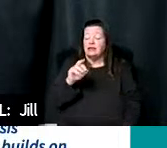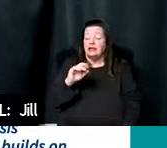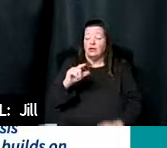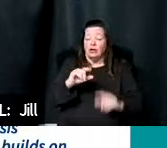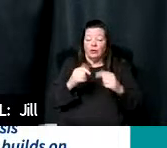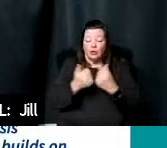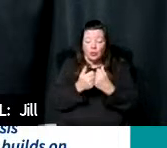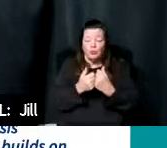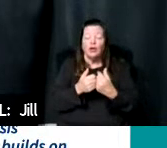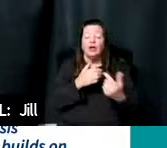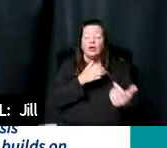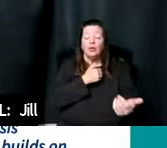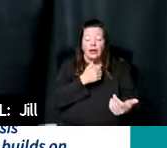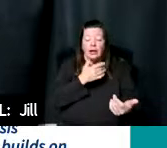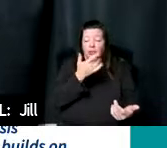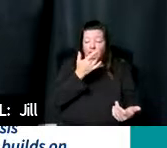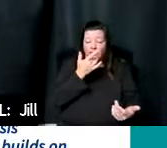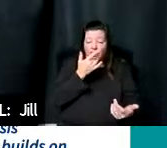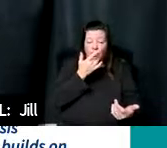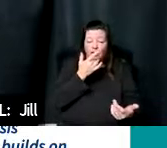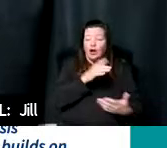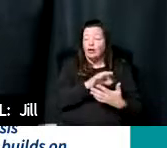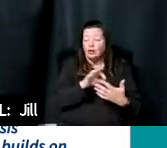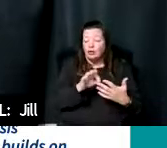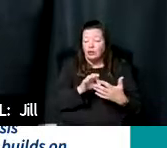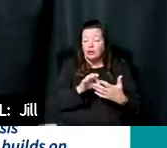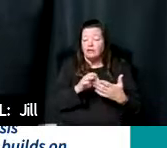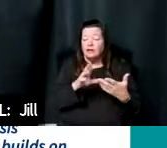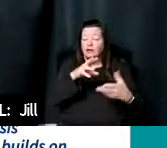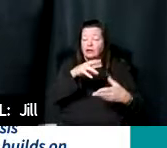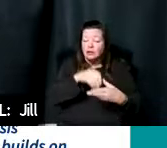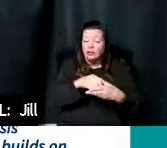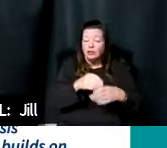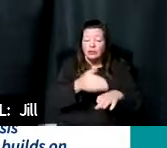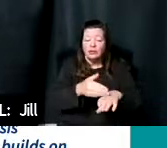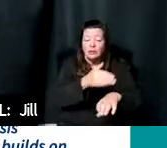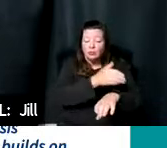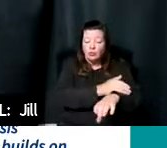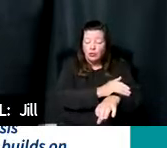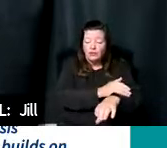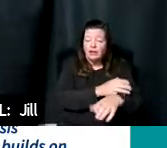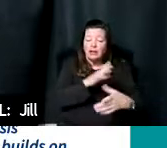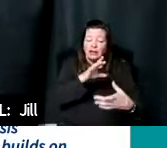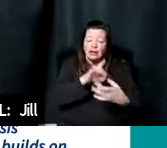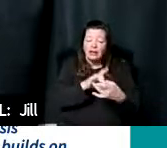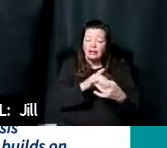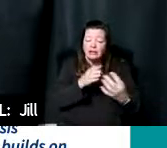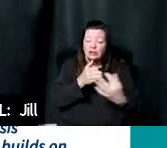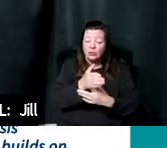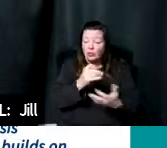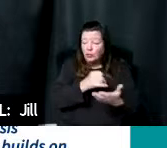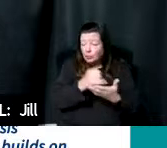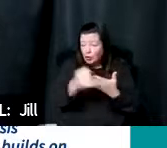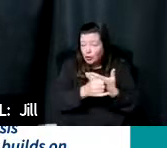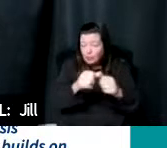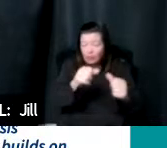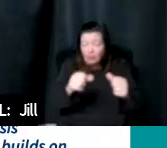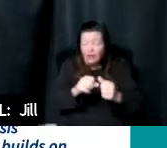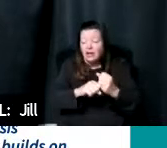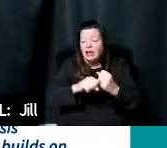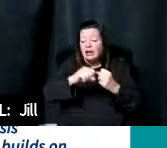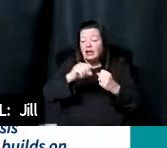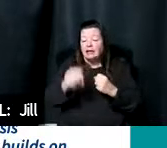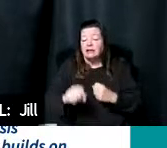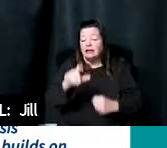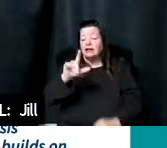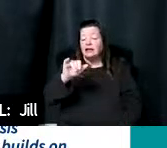modified locally preferred alternative that included improving active transportation facilities and connections through the program area, extending light rail transit